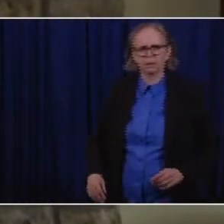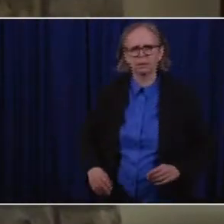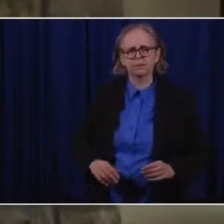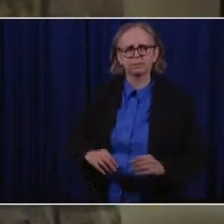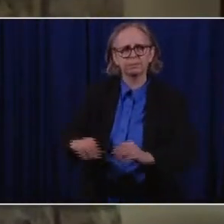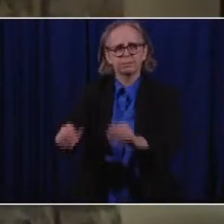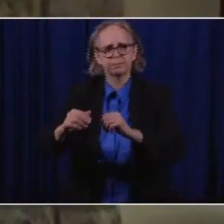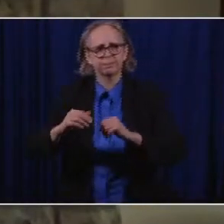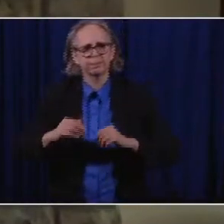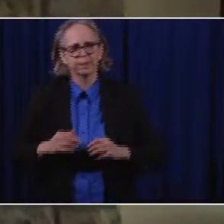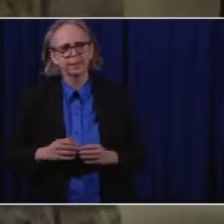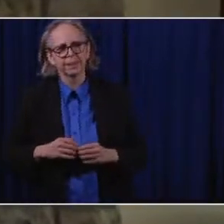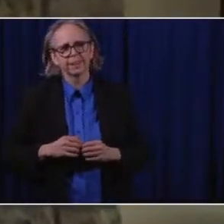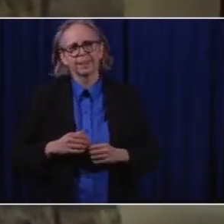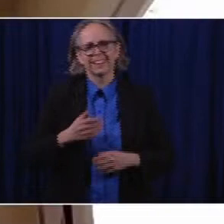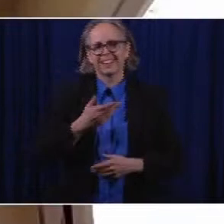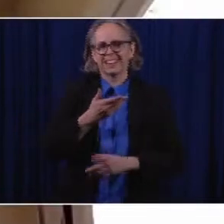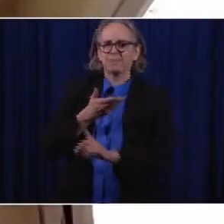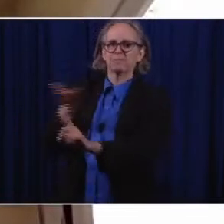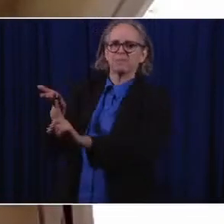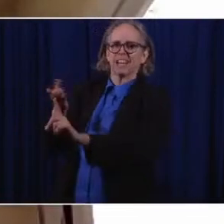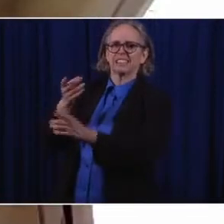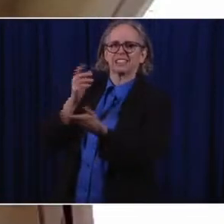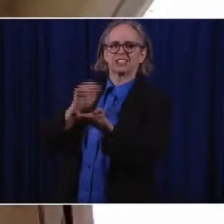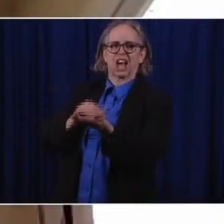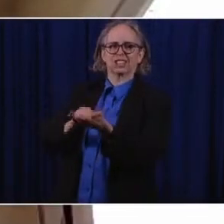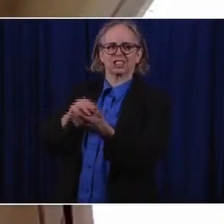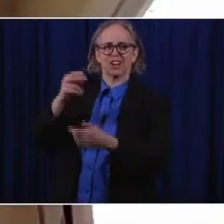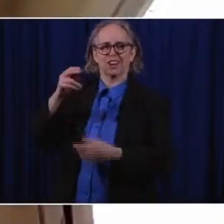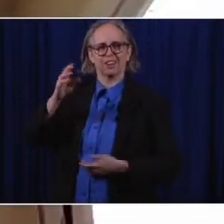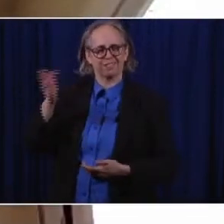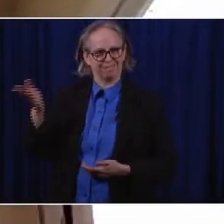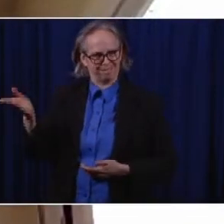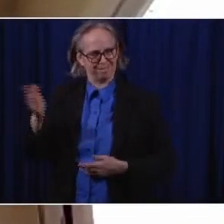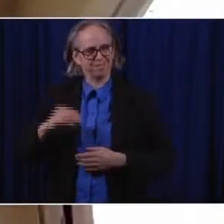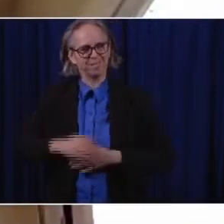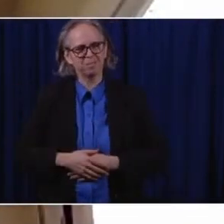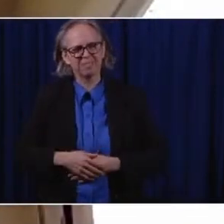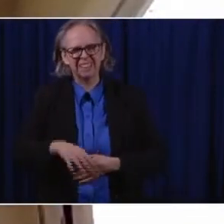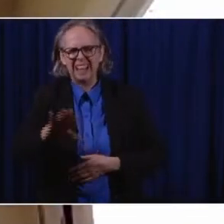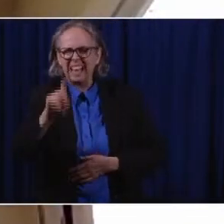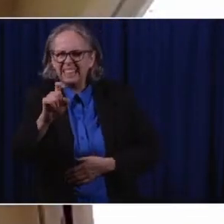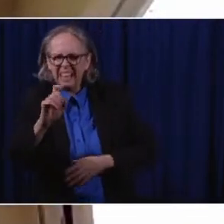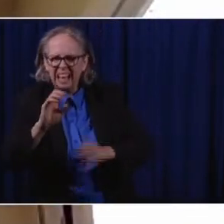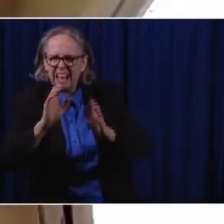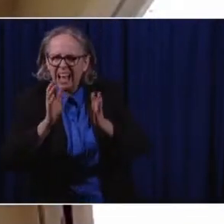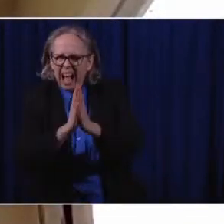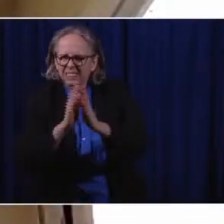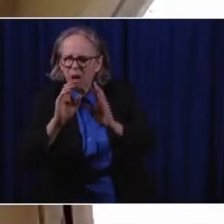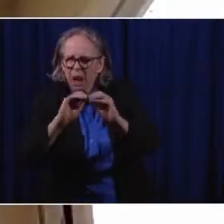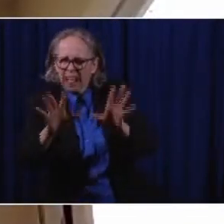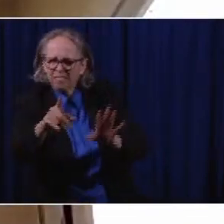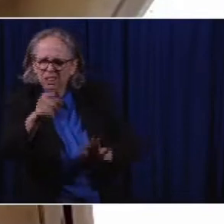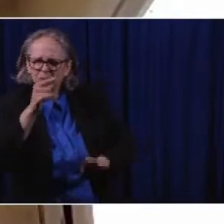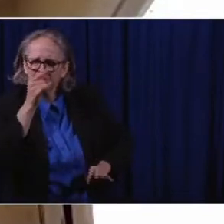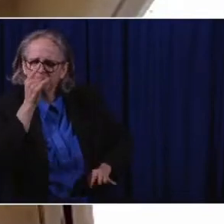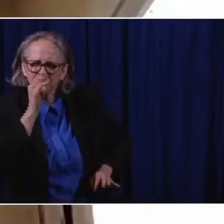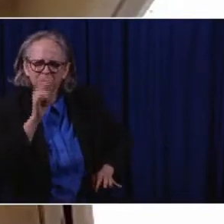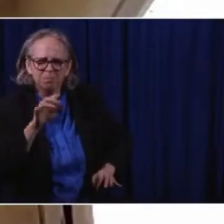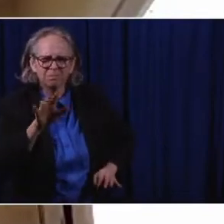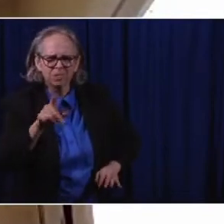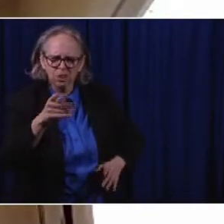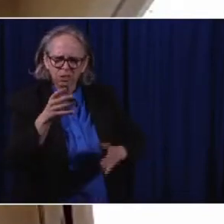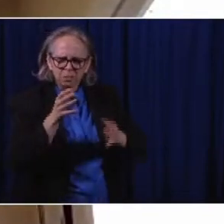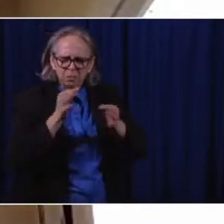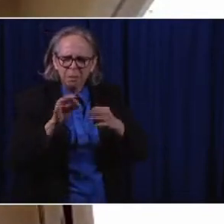Bruce, you want to take that? I need to ask some clarification, Mr. DeRose. Are you talking about healthcare